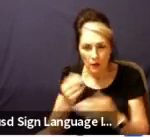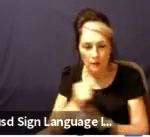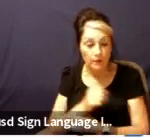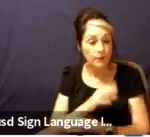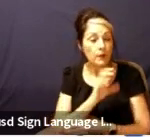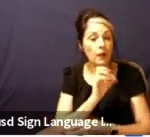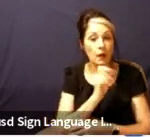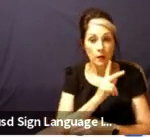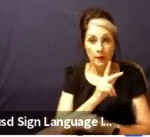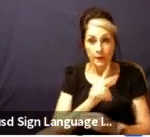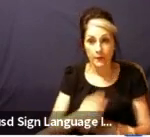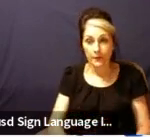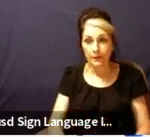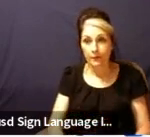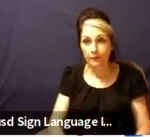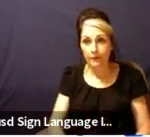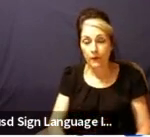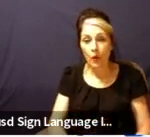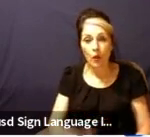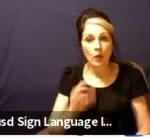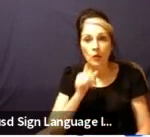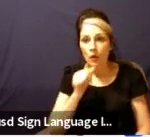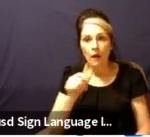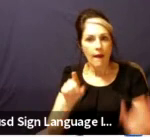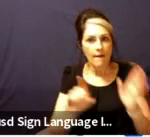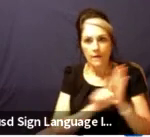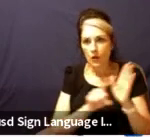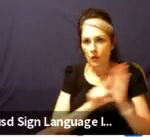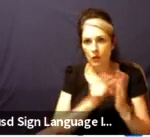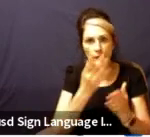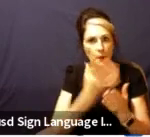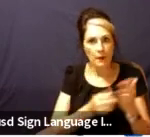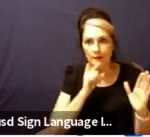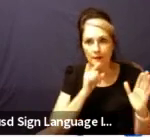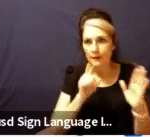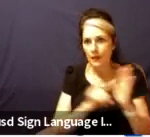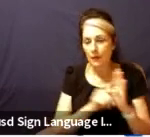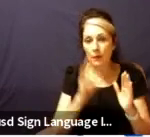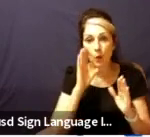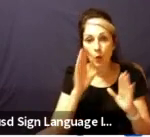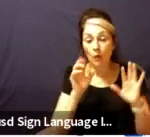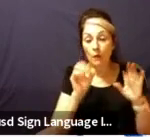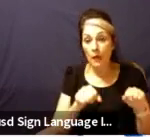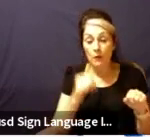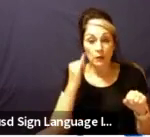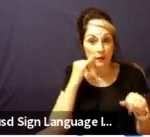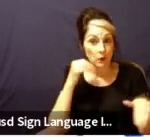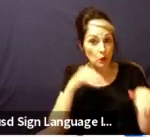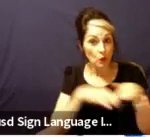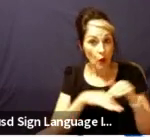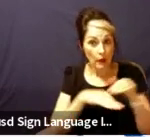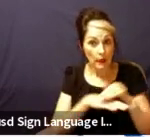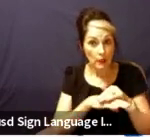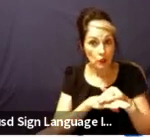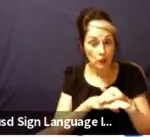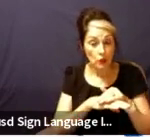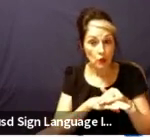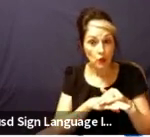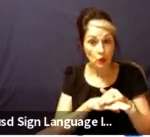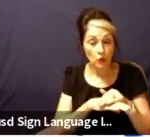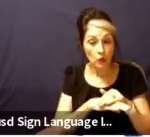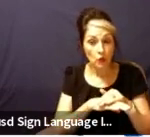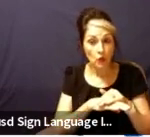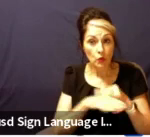So you will not get an alert for missing assignments, but you will be able to if you log into